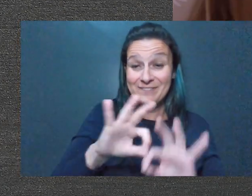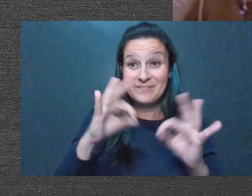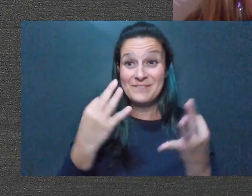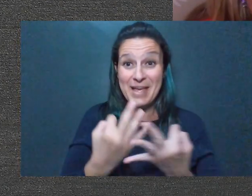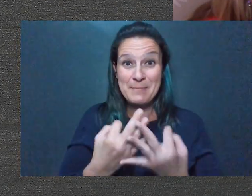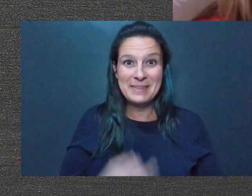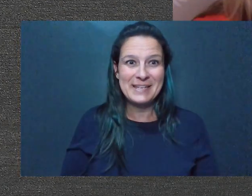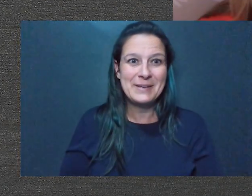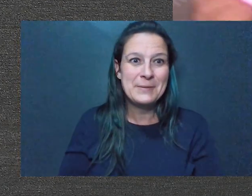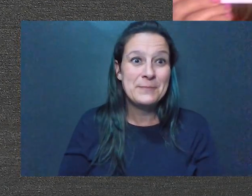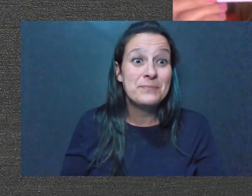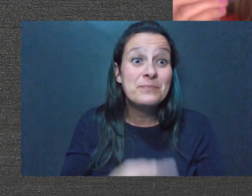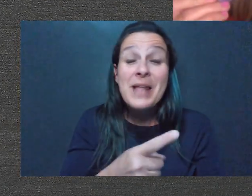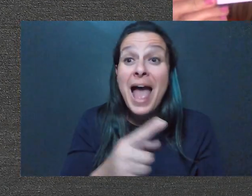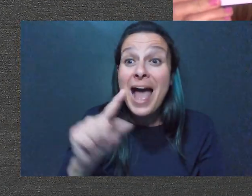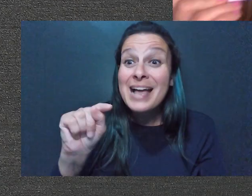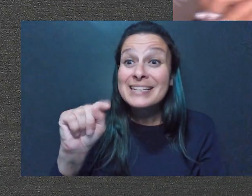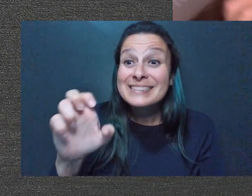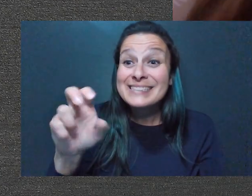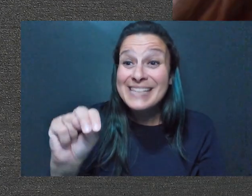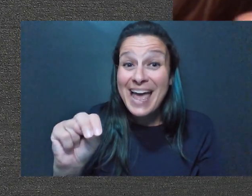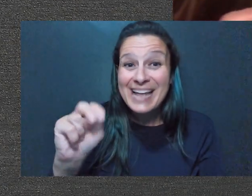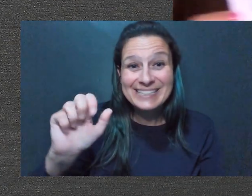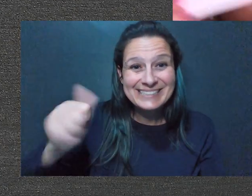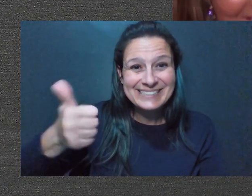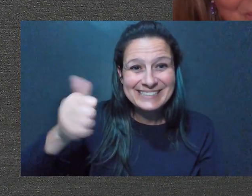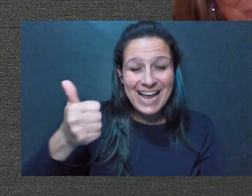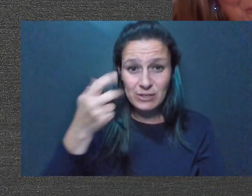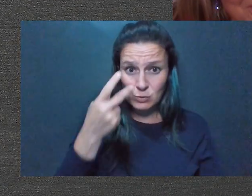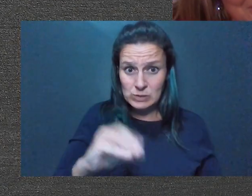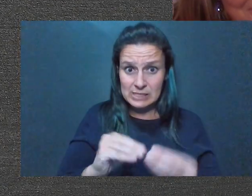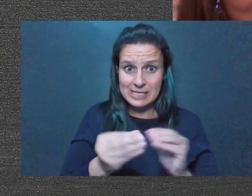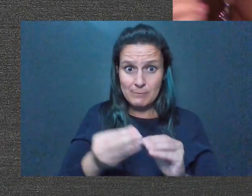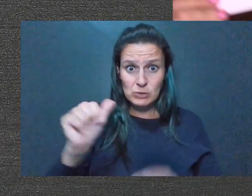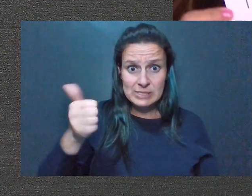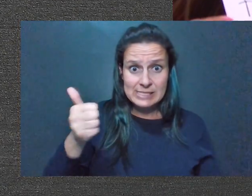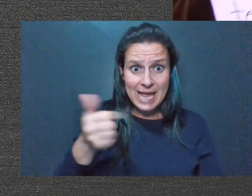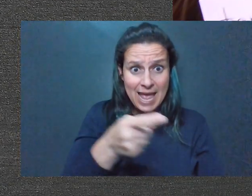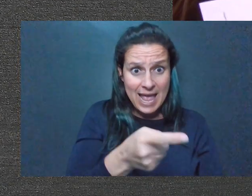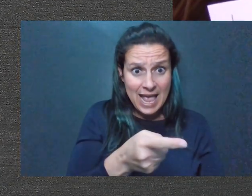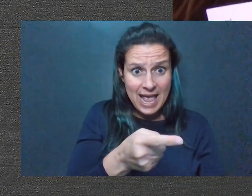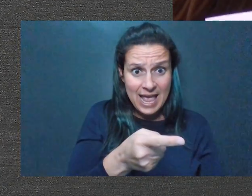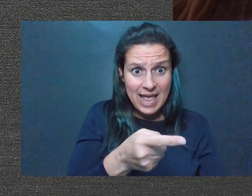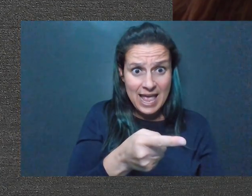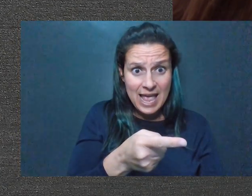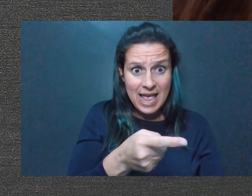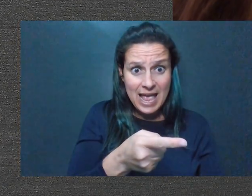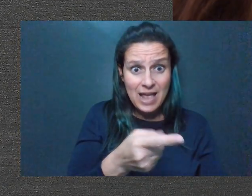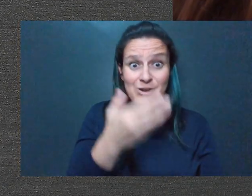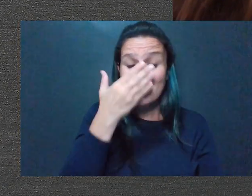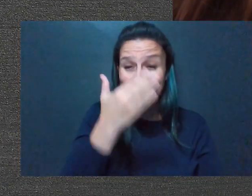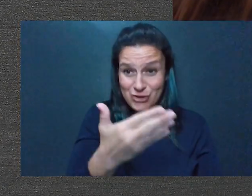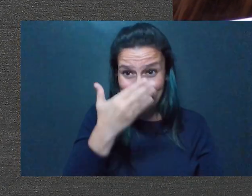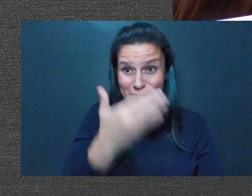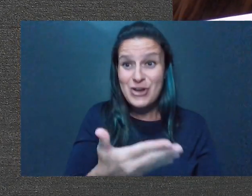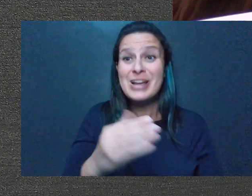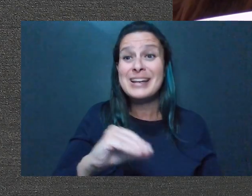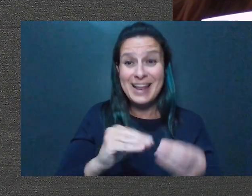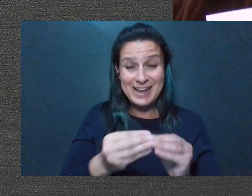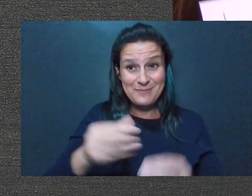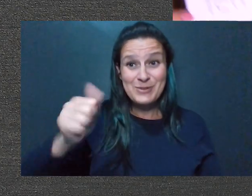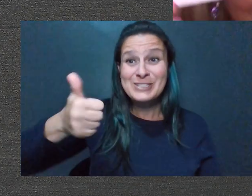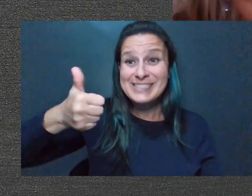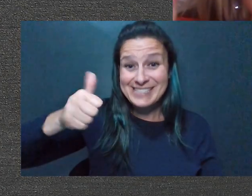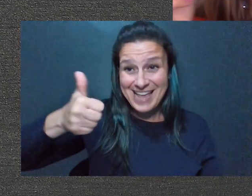family? 10. Do you see the number 10 over here? Very good. Down here is the number